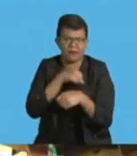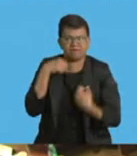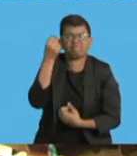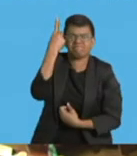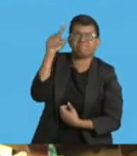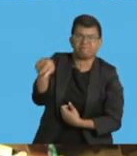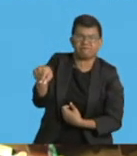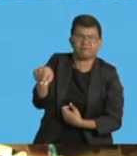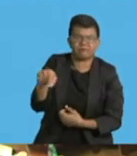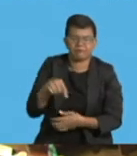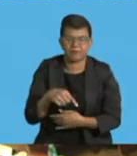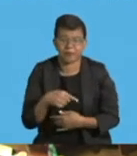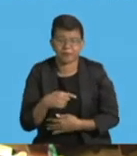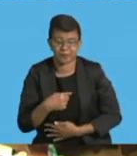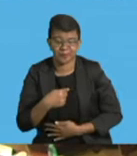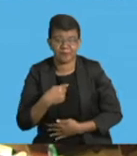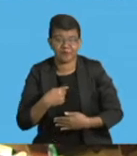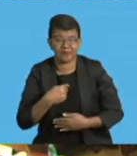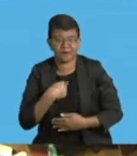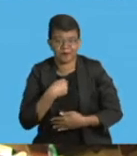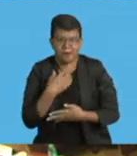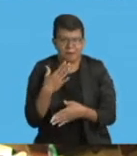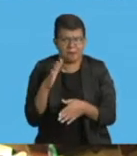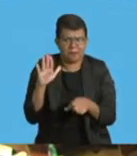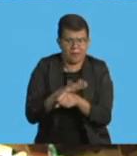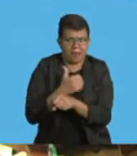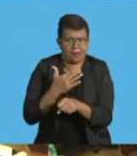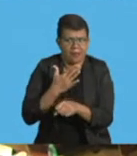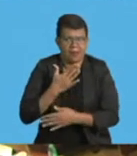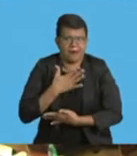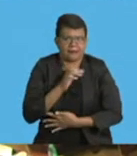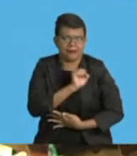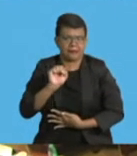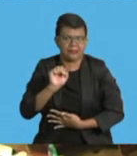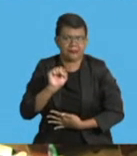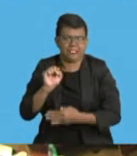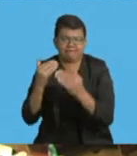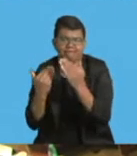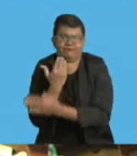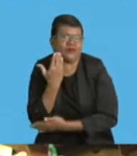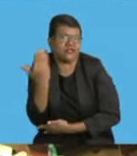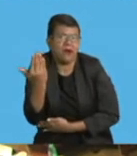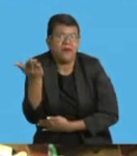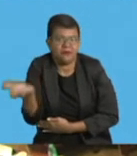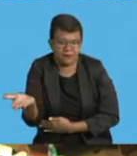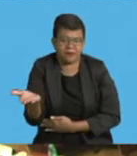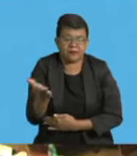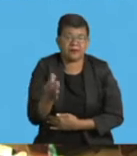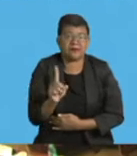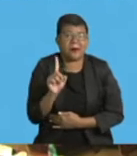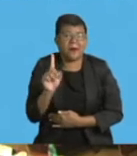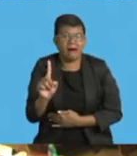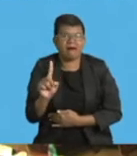made that as part of my statement the first day of the meeting. But we also know that coal remains a major